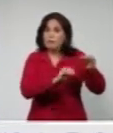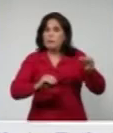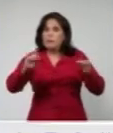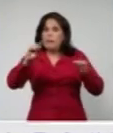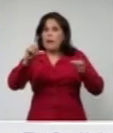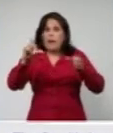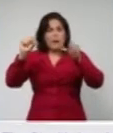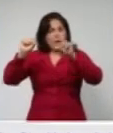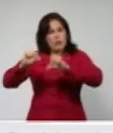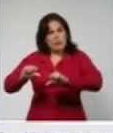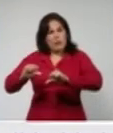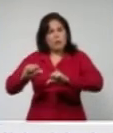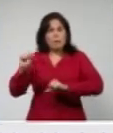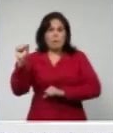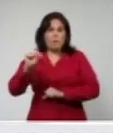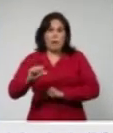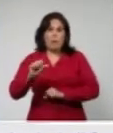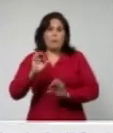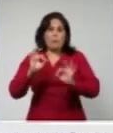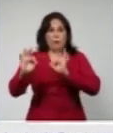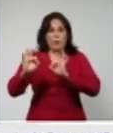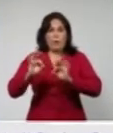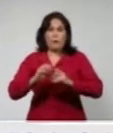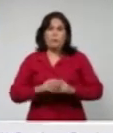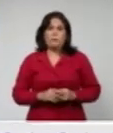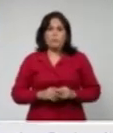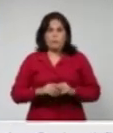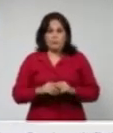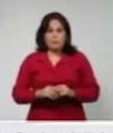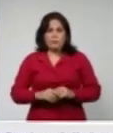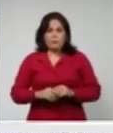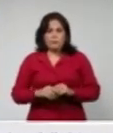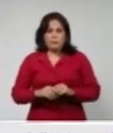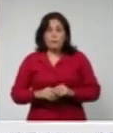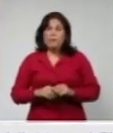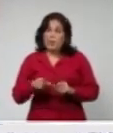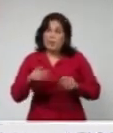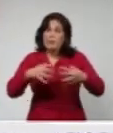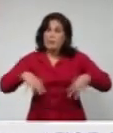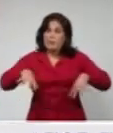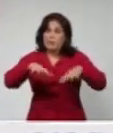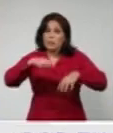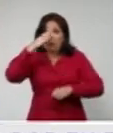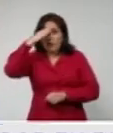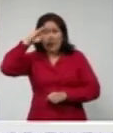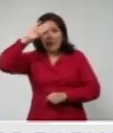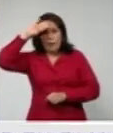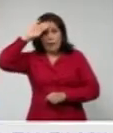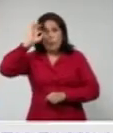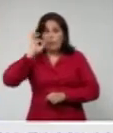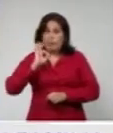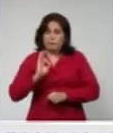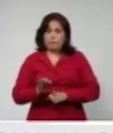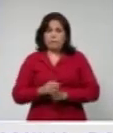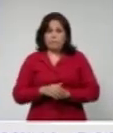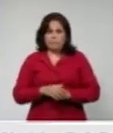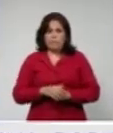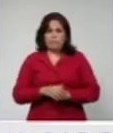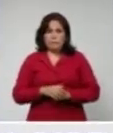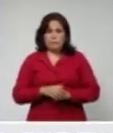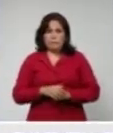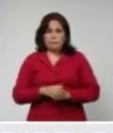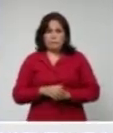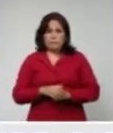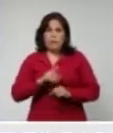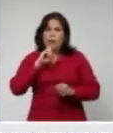Yesterday, unfortunately, one of the serious patients passed to critical. 2 more